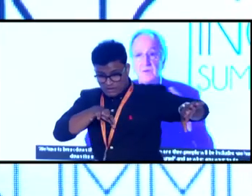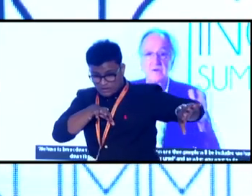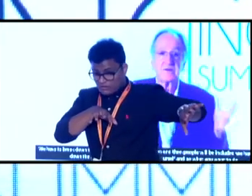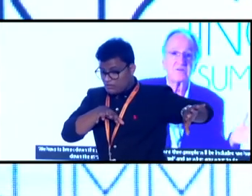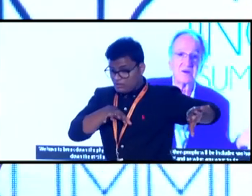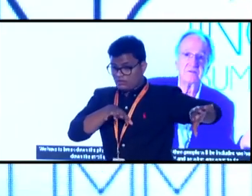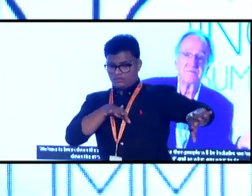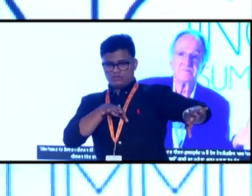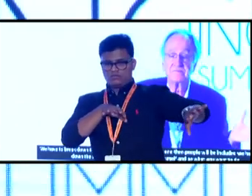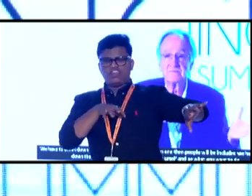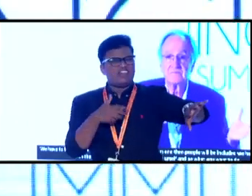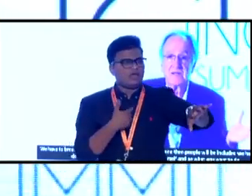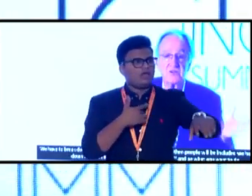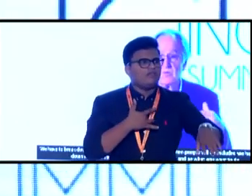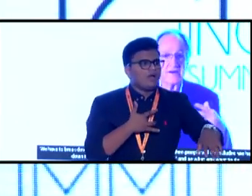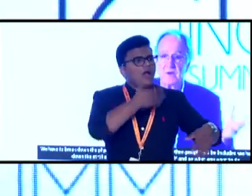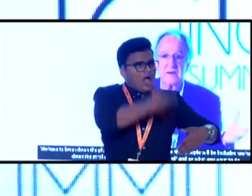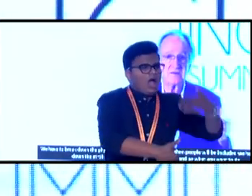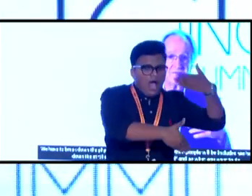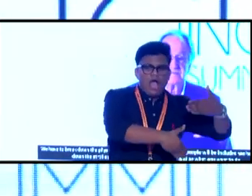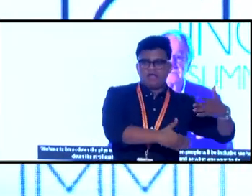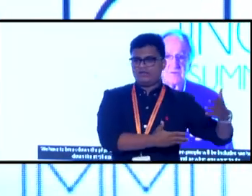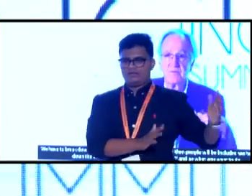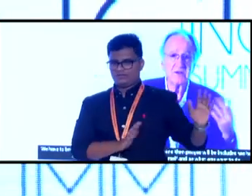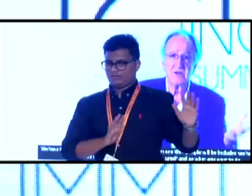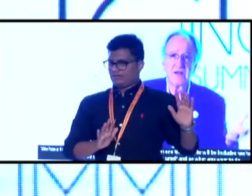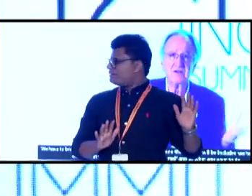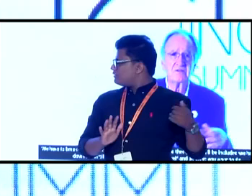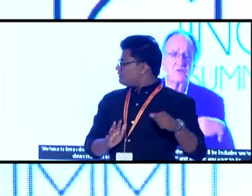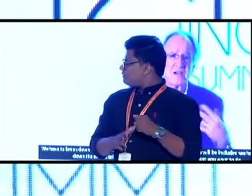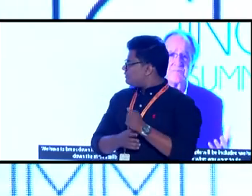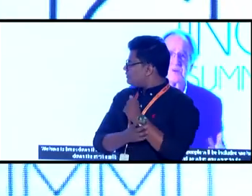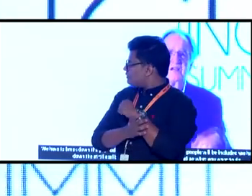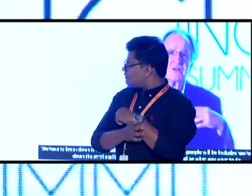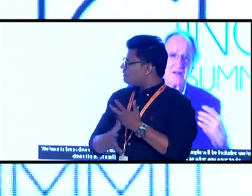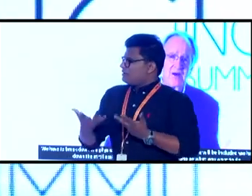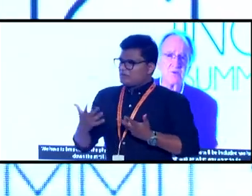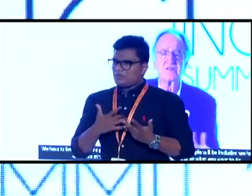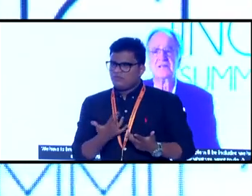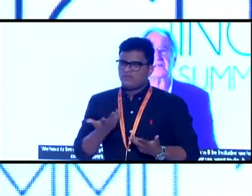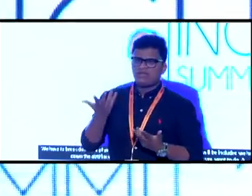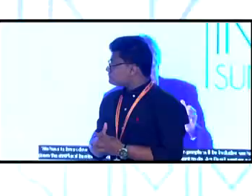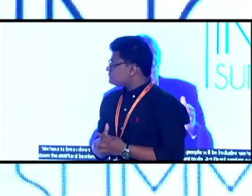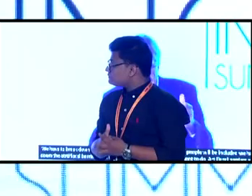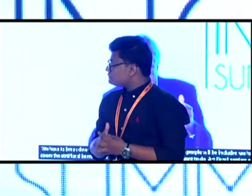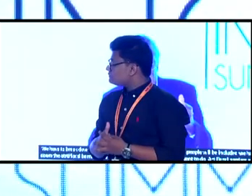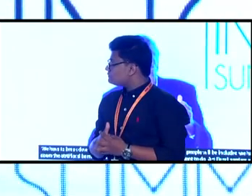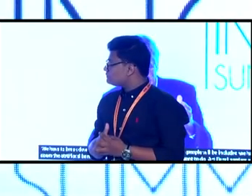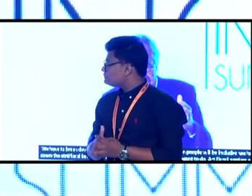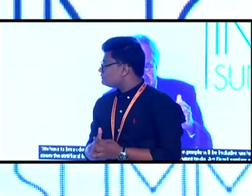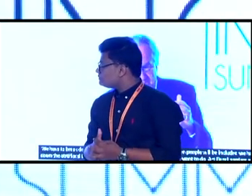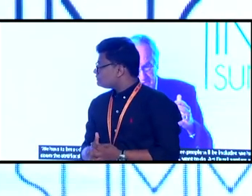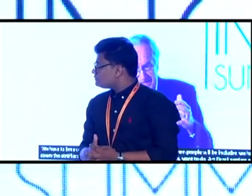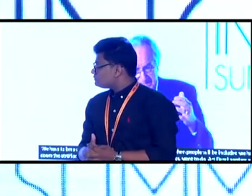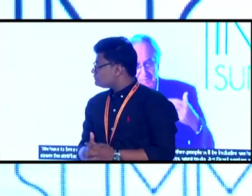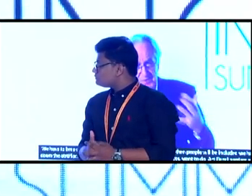that we've constructed in so many ways, from education, transportation, housing,